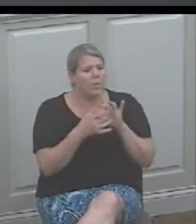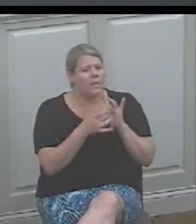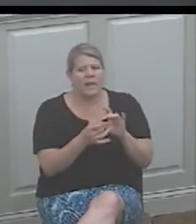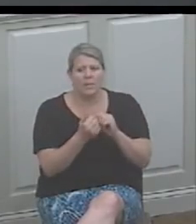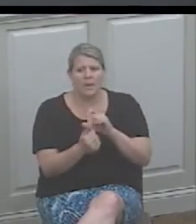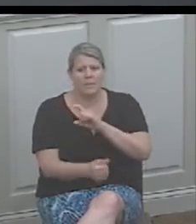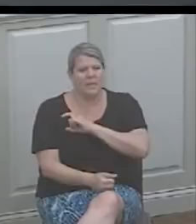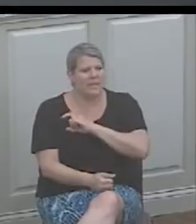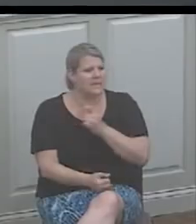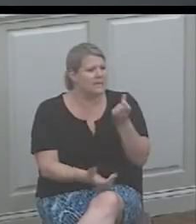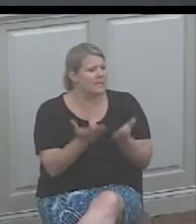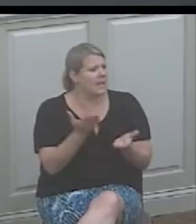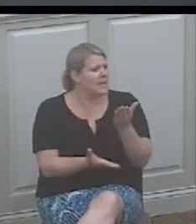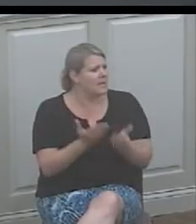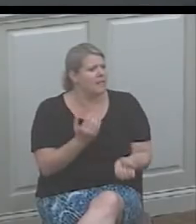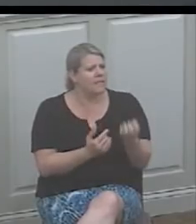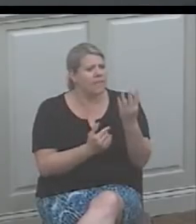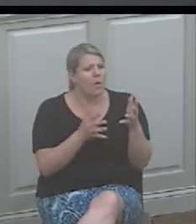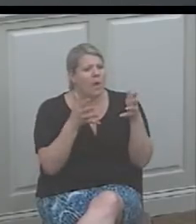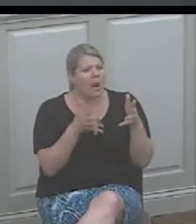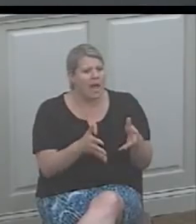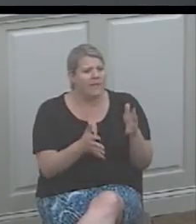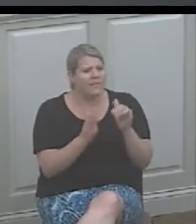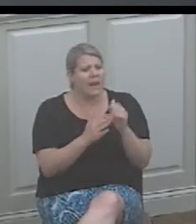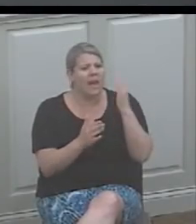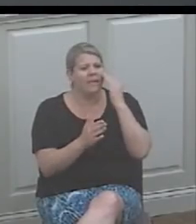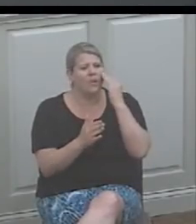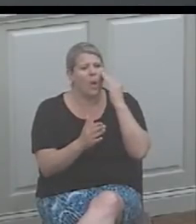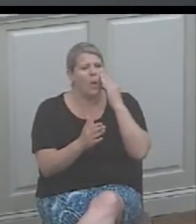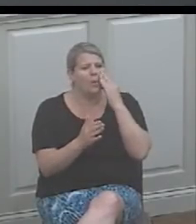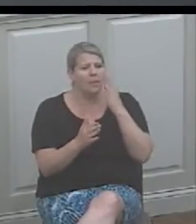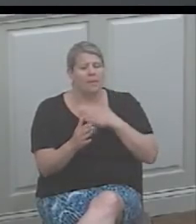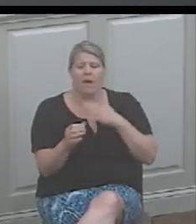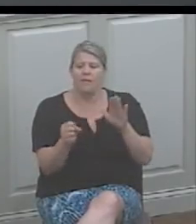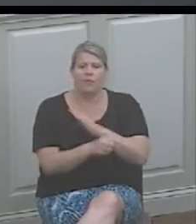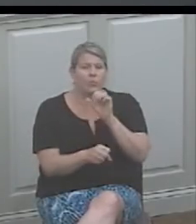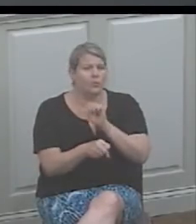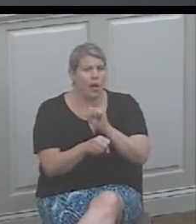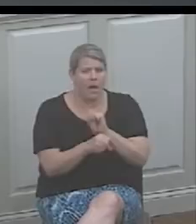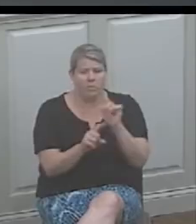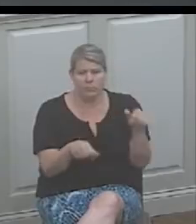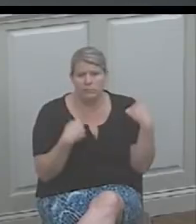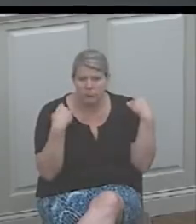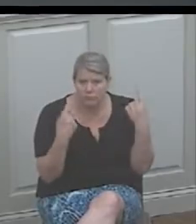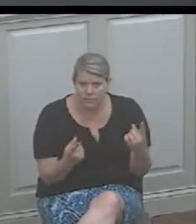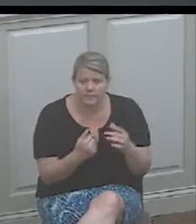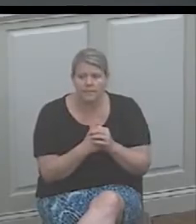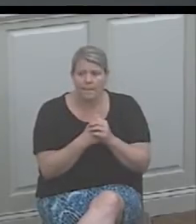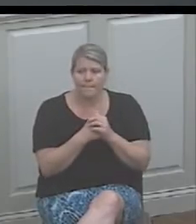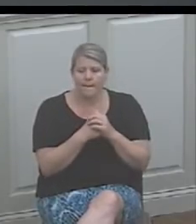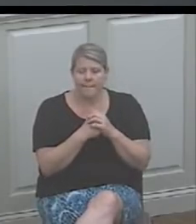maybe four at the most that I've known through my whole career here. And all of